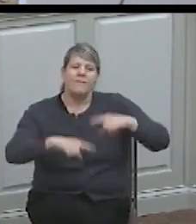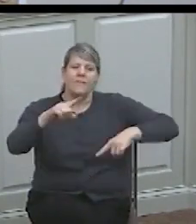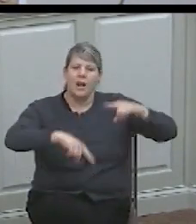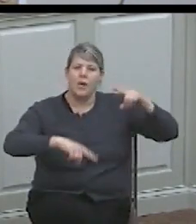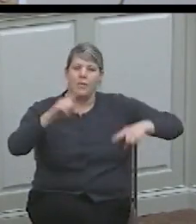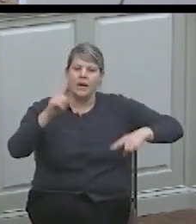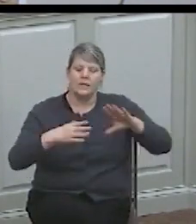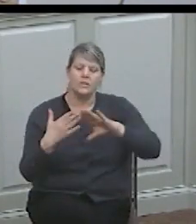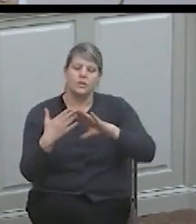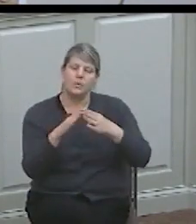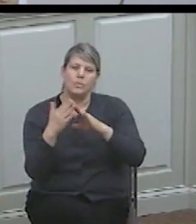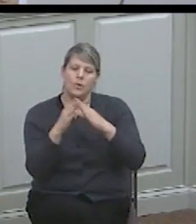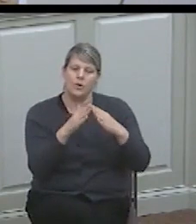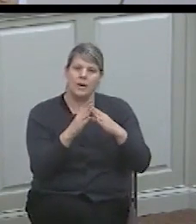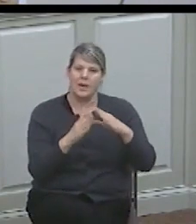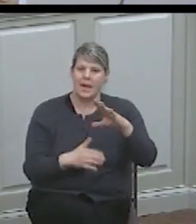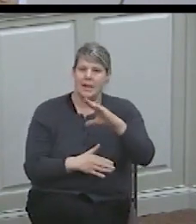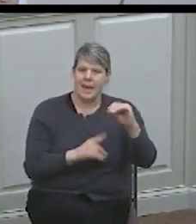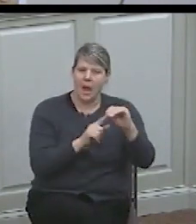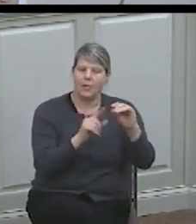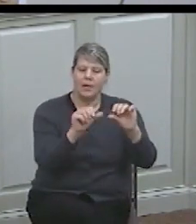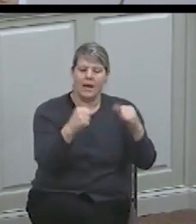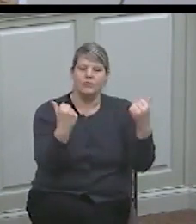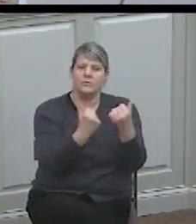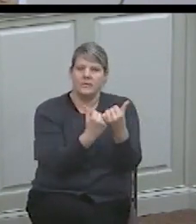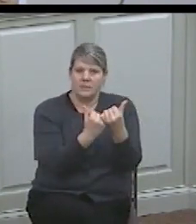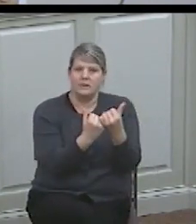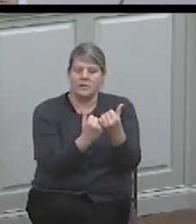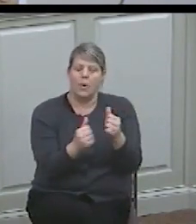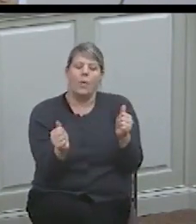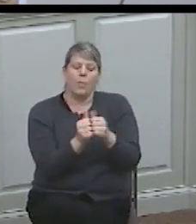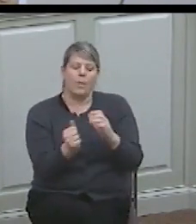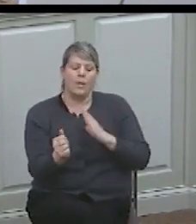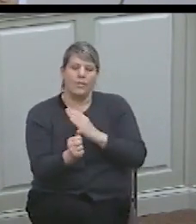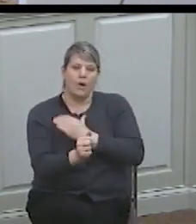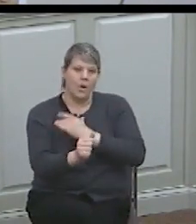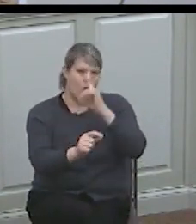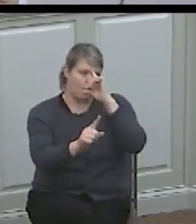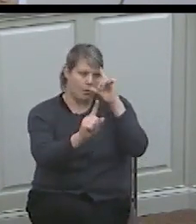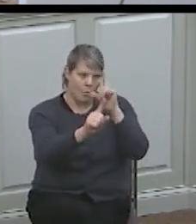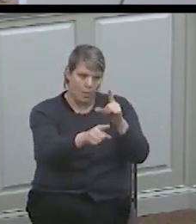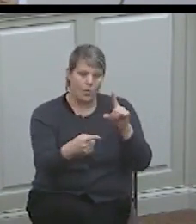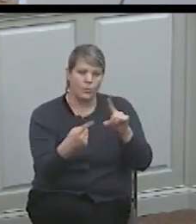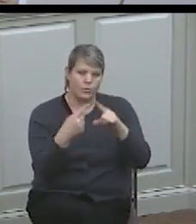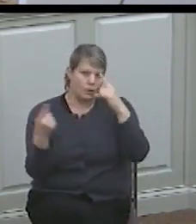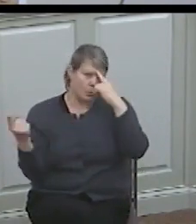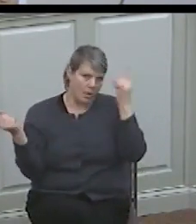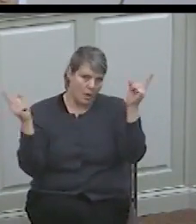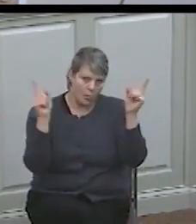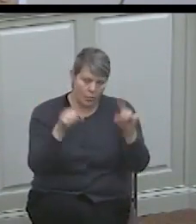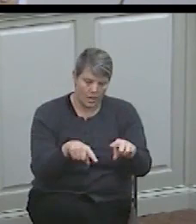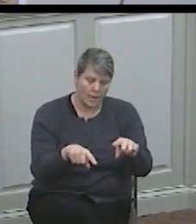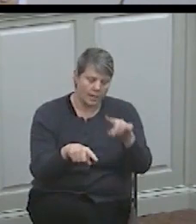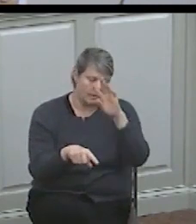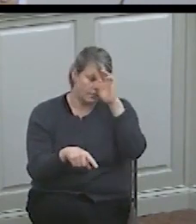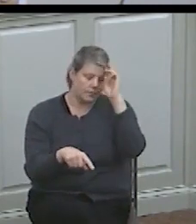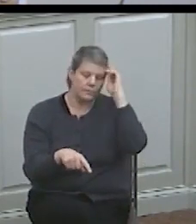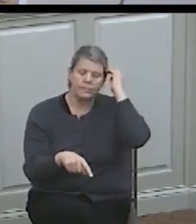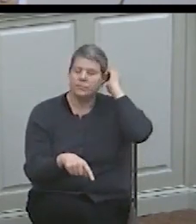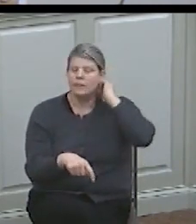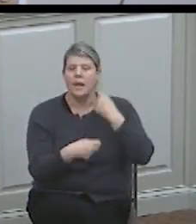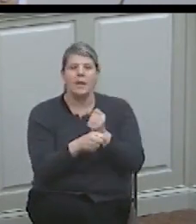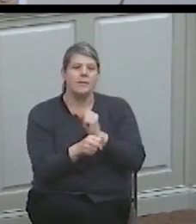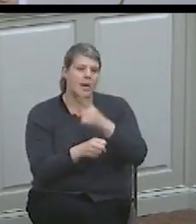agencies, and the community agencies, with the goal being to reach agreement on those items April